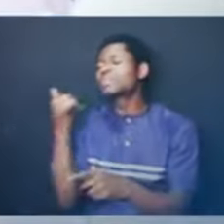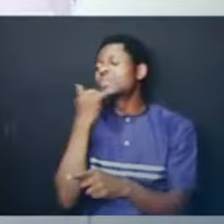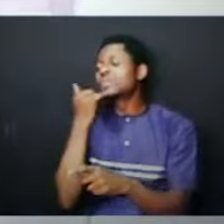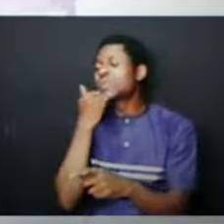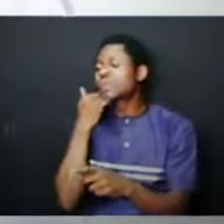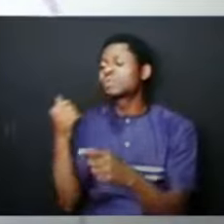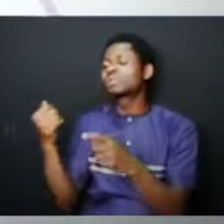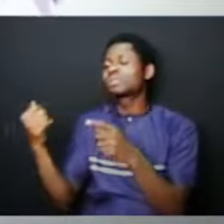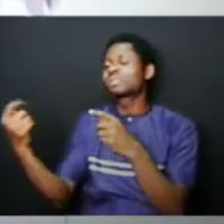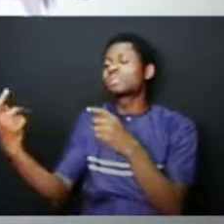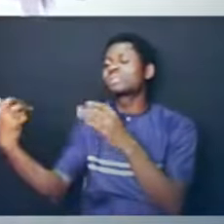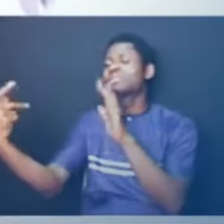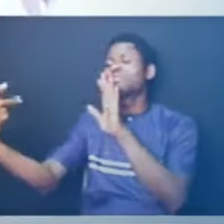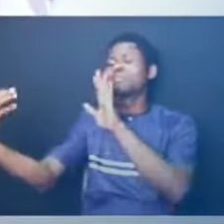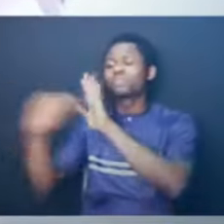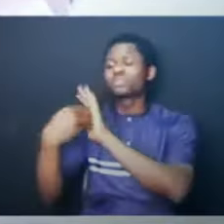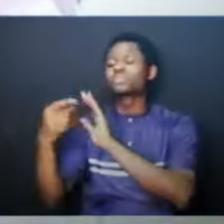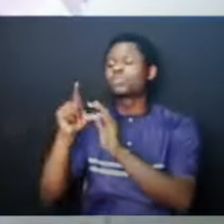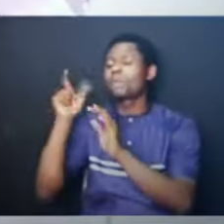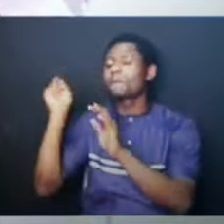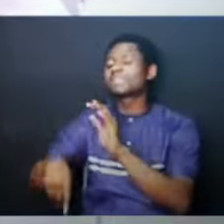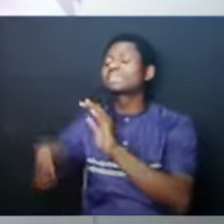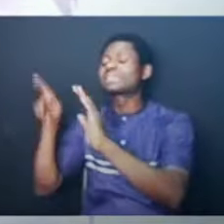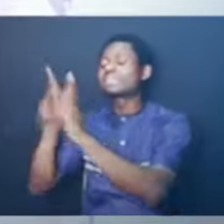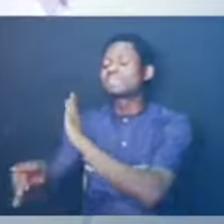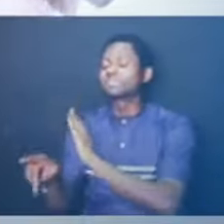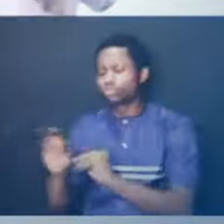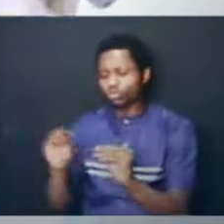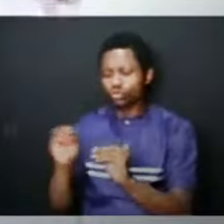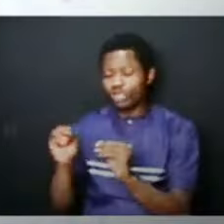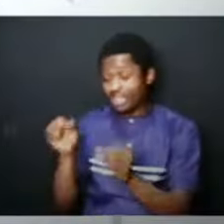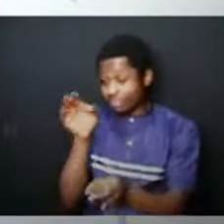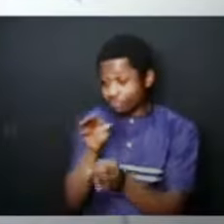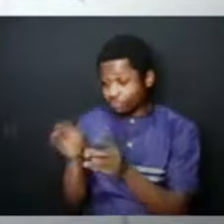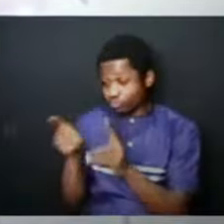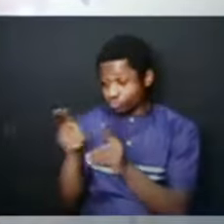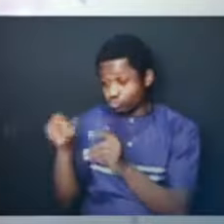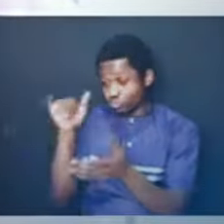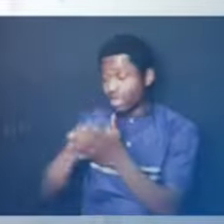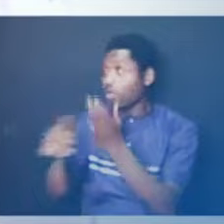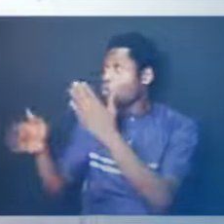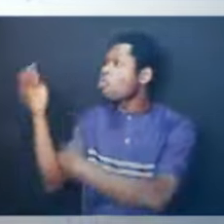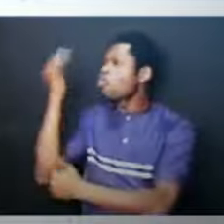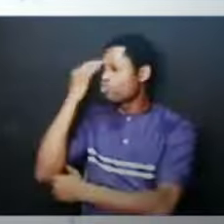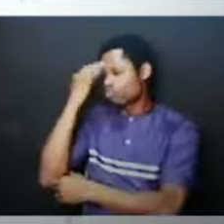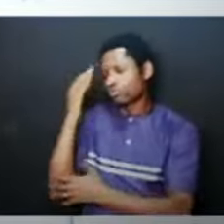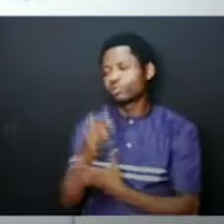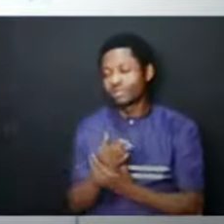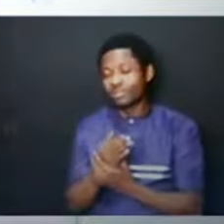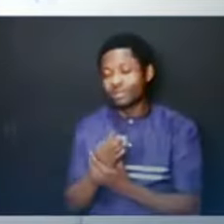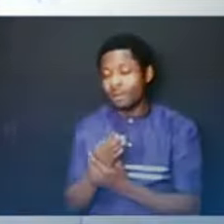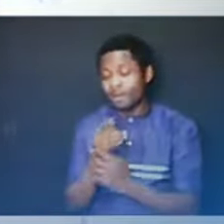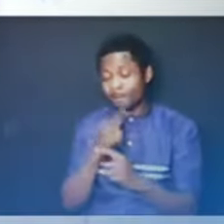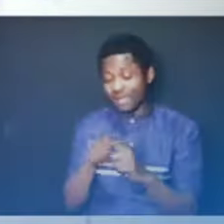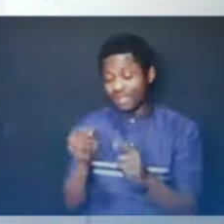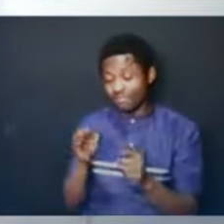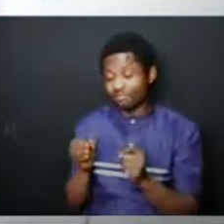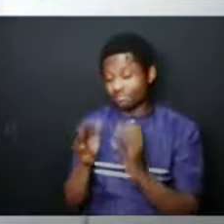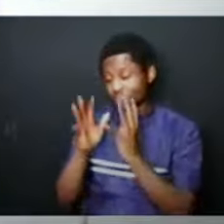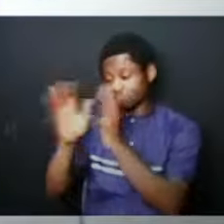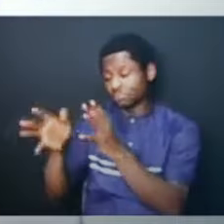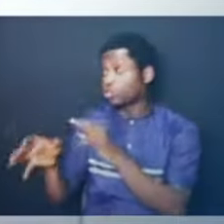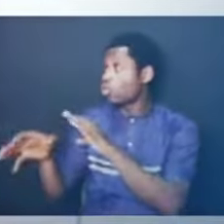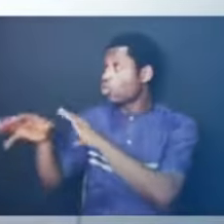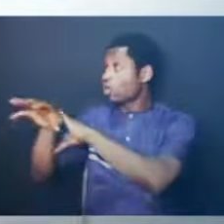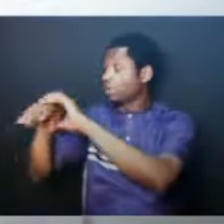offender. If you do that, God knows. And if you leave room for God's wrath, He